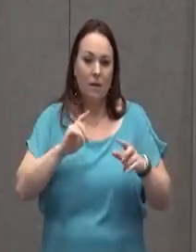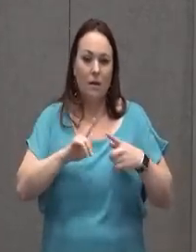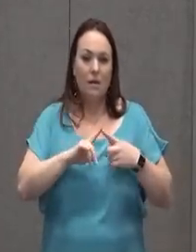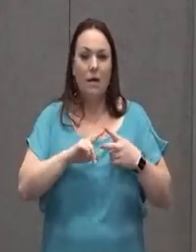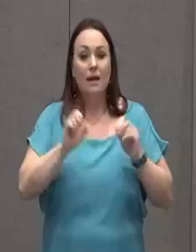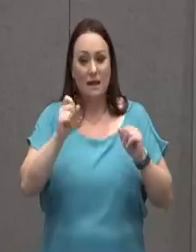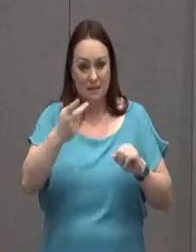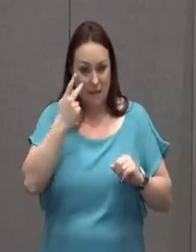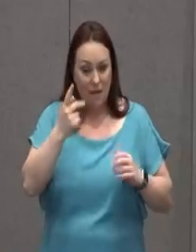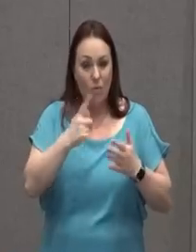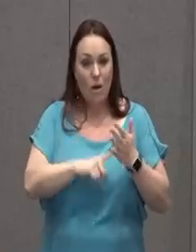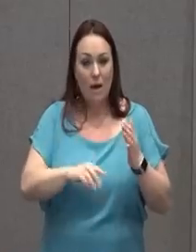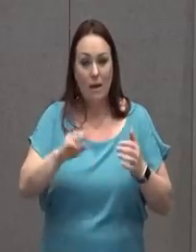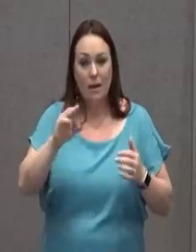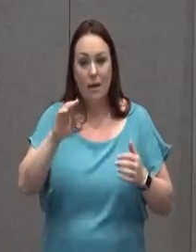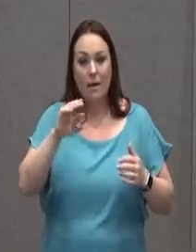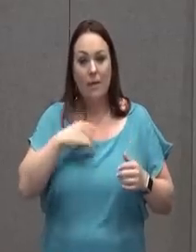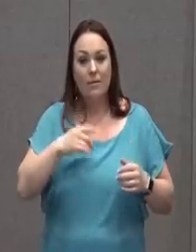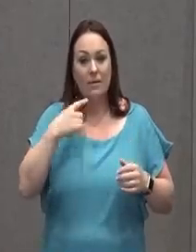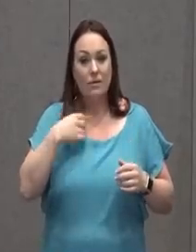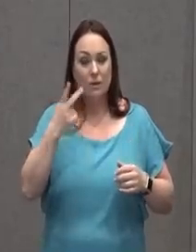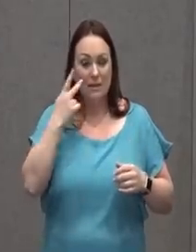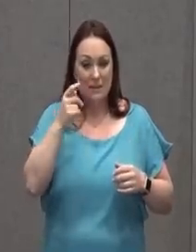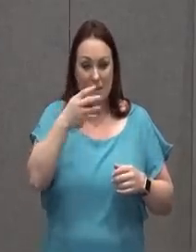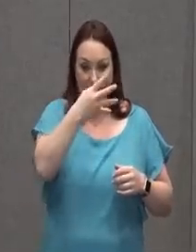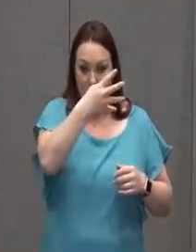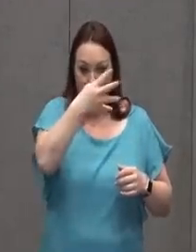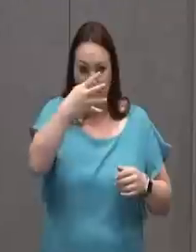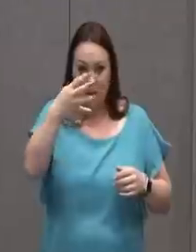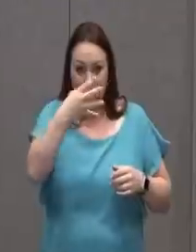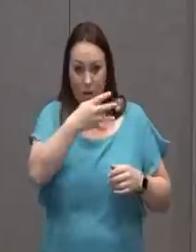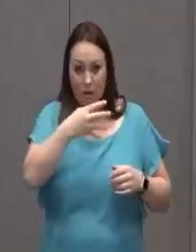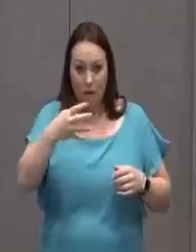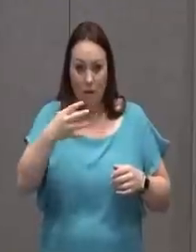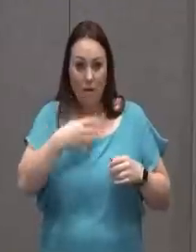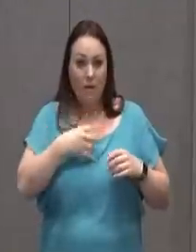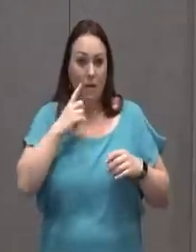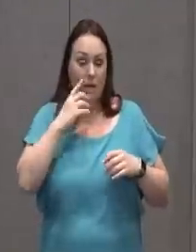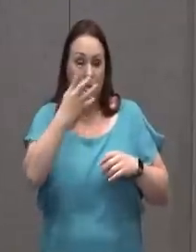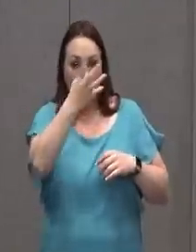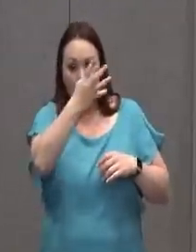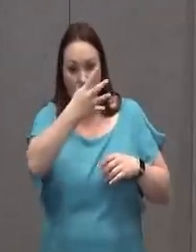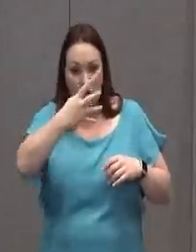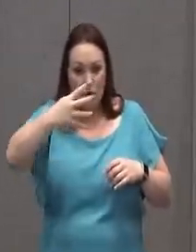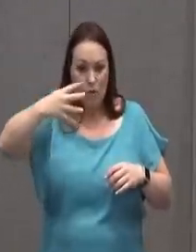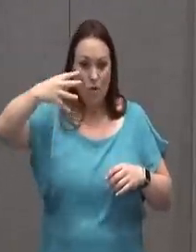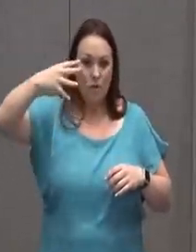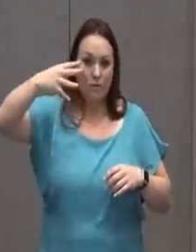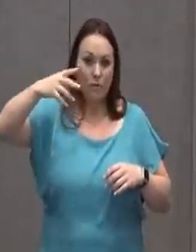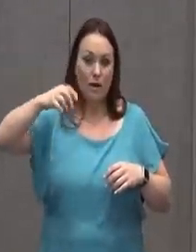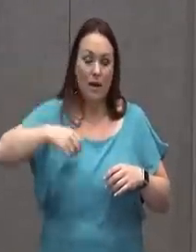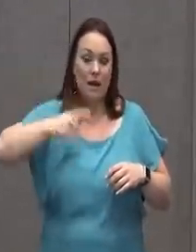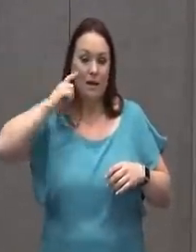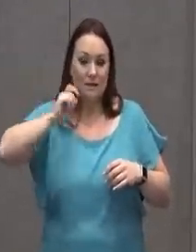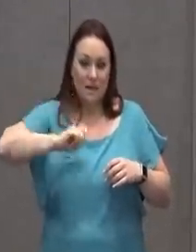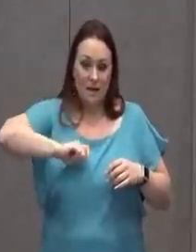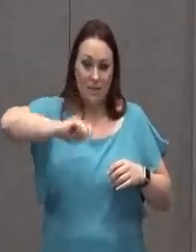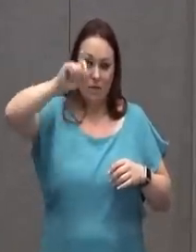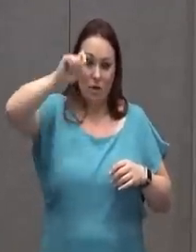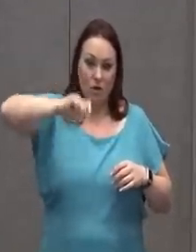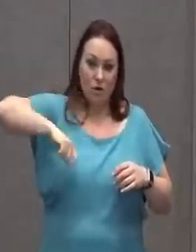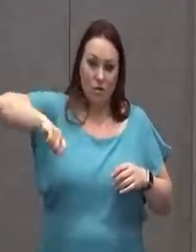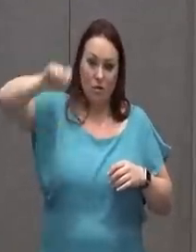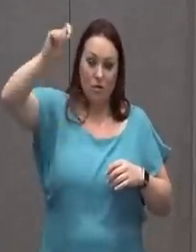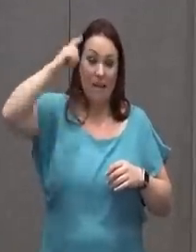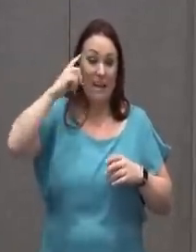Garcia had talked about, horizontal lines. They're even in almost a curve. and I can see vertical lines in the